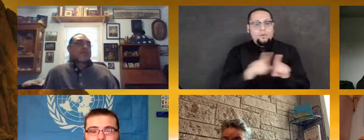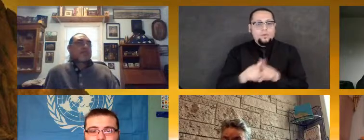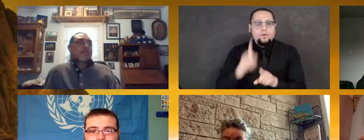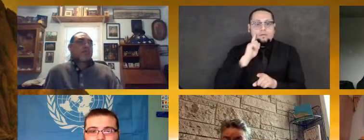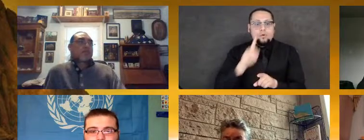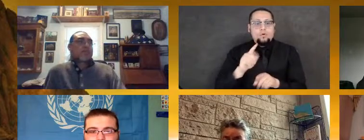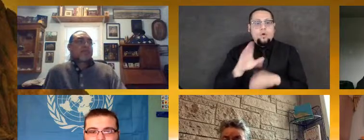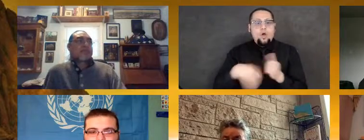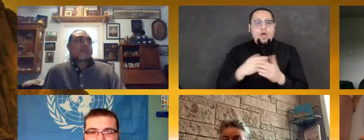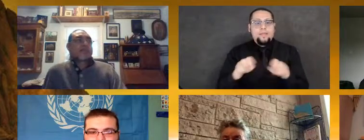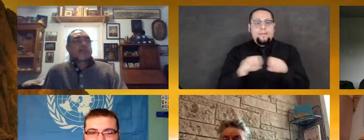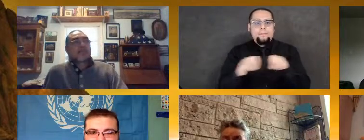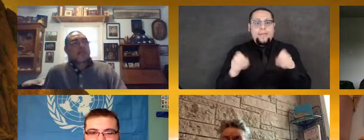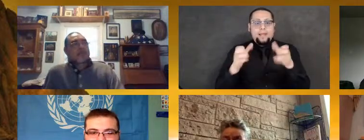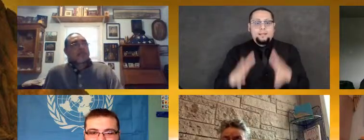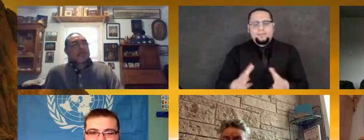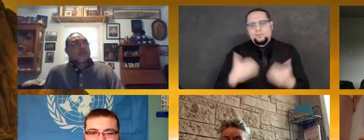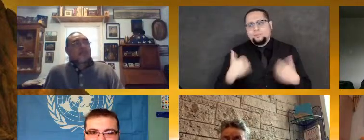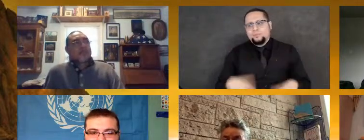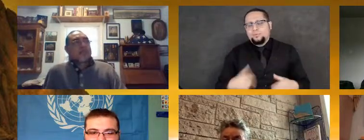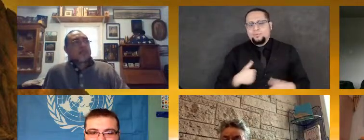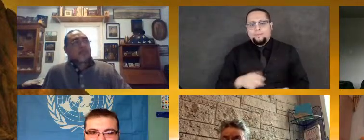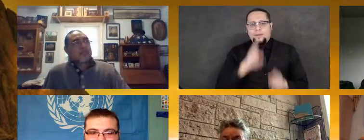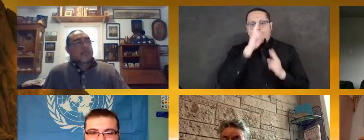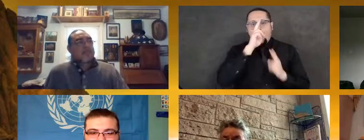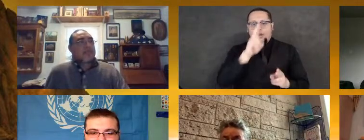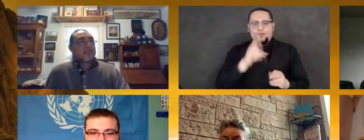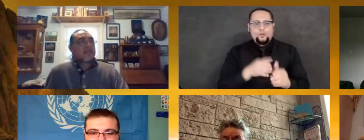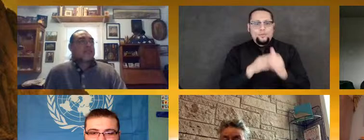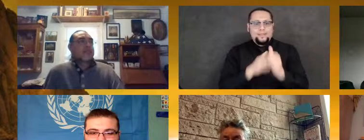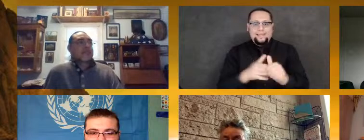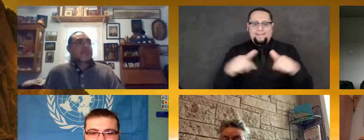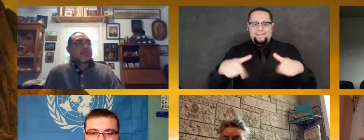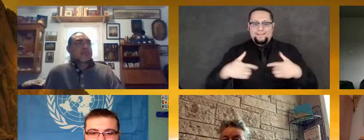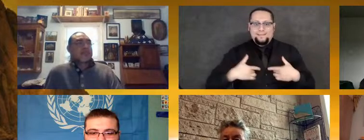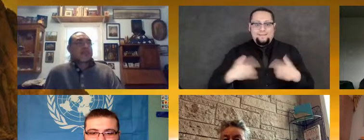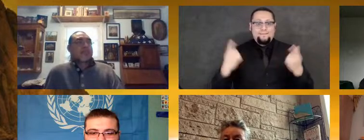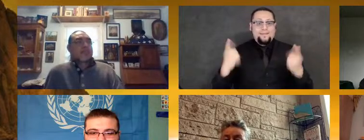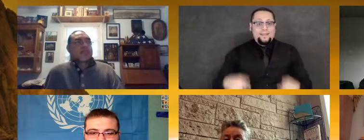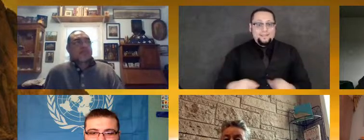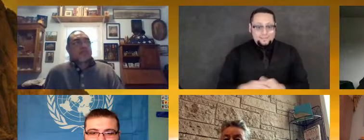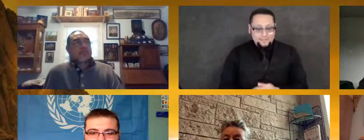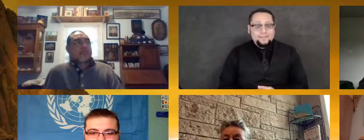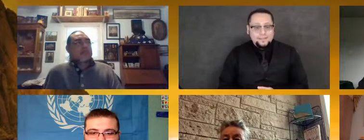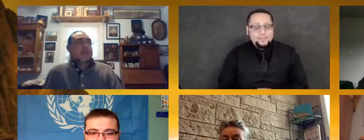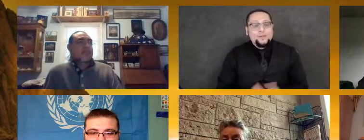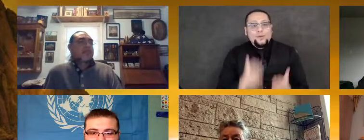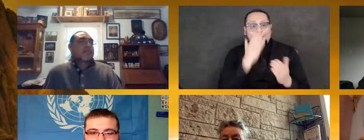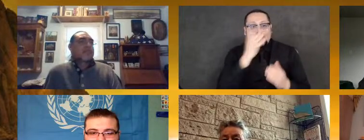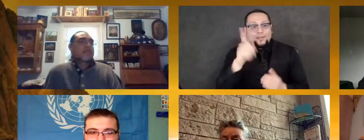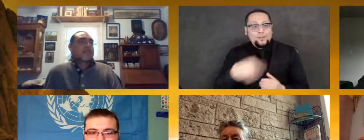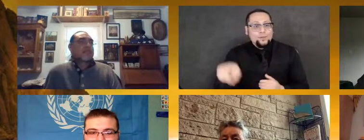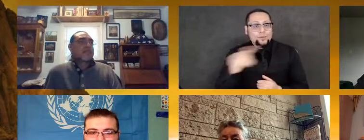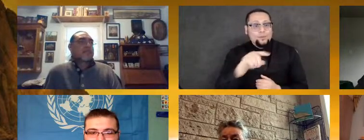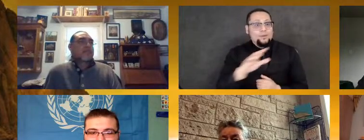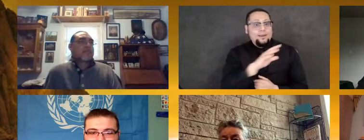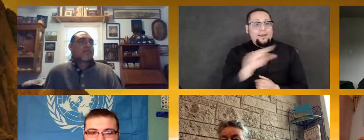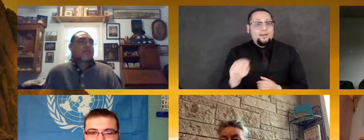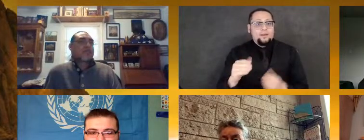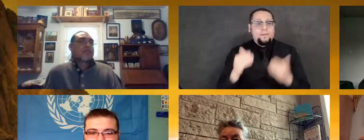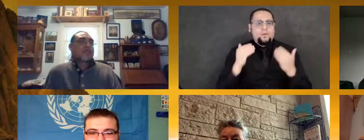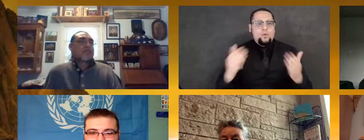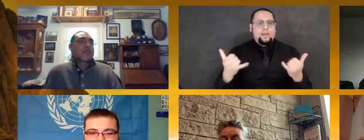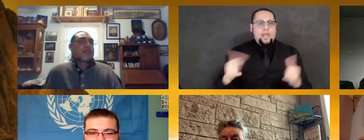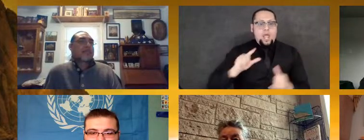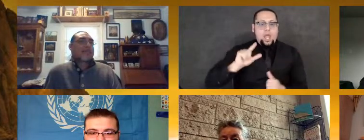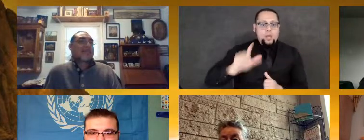the panelists. It was an honor to be able to facilitate this event with you guys. So thank you. And I'm going to go ahead and